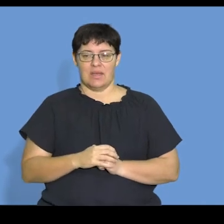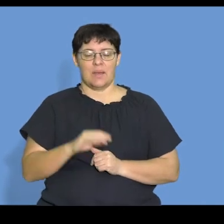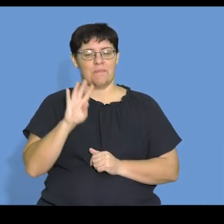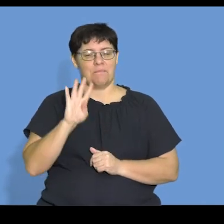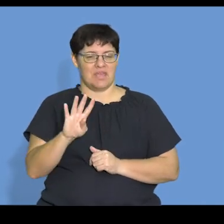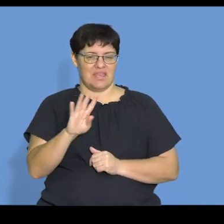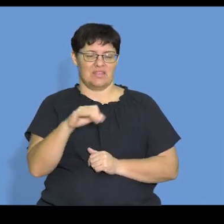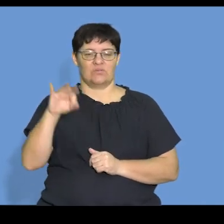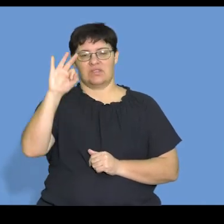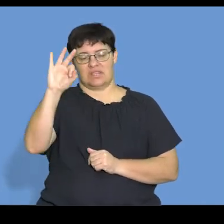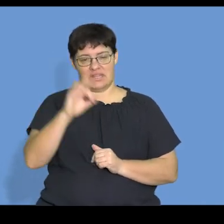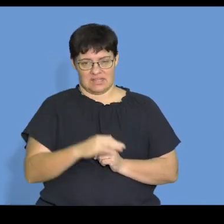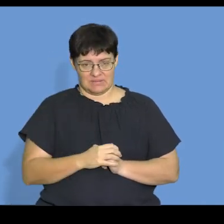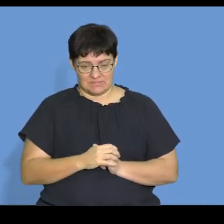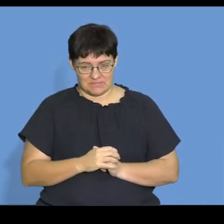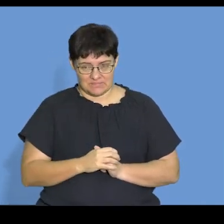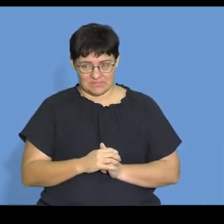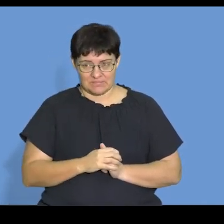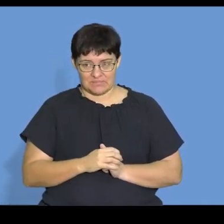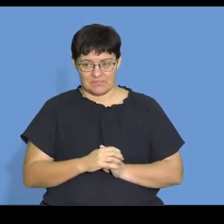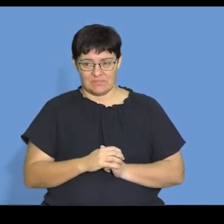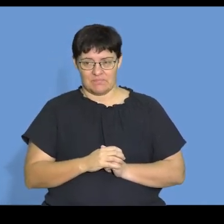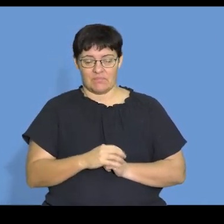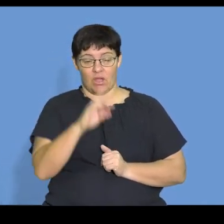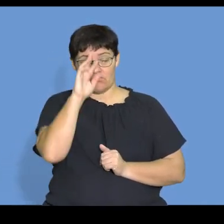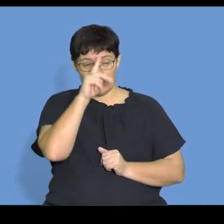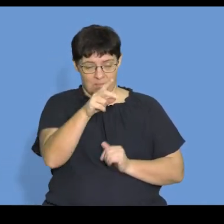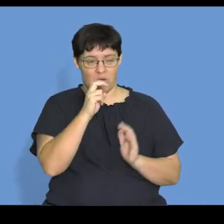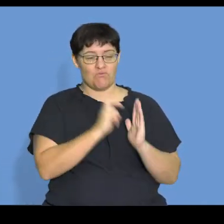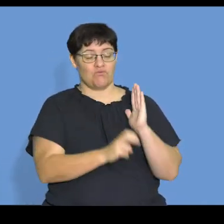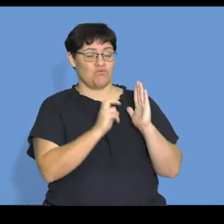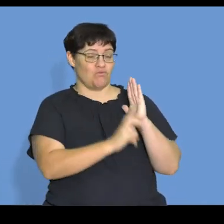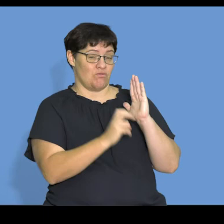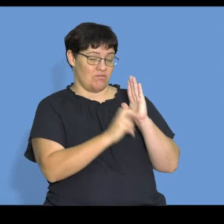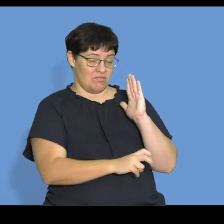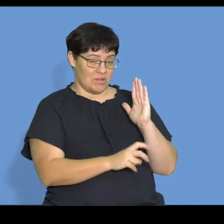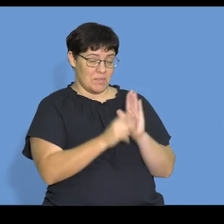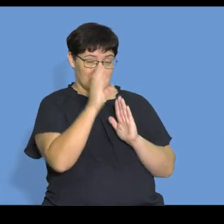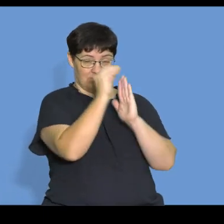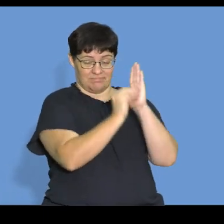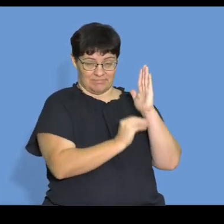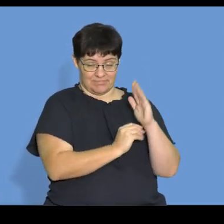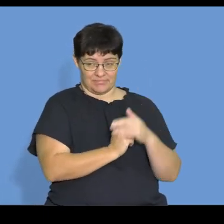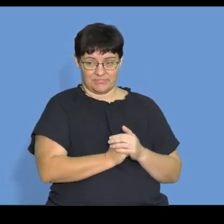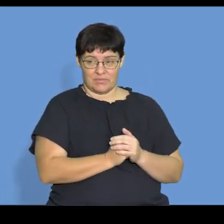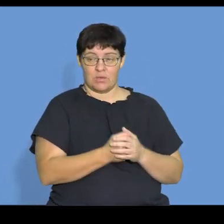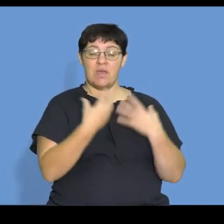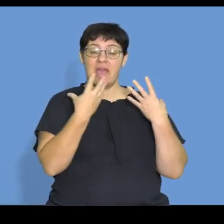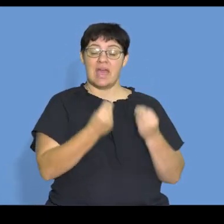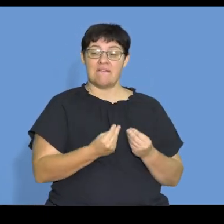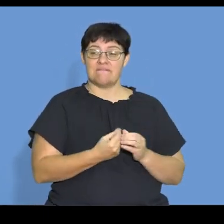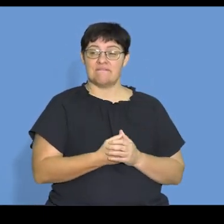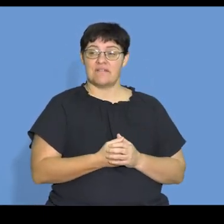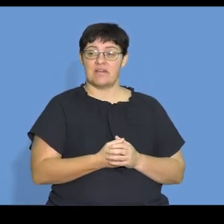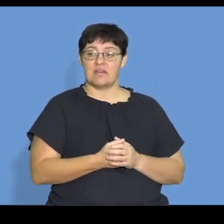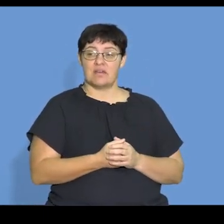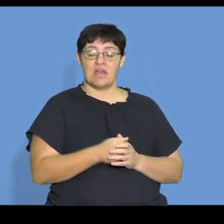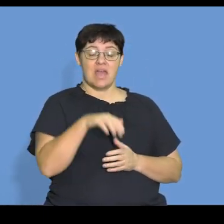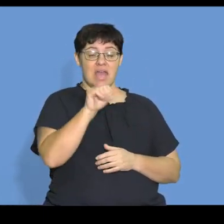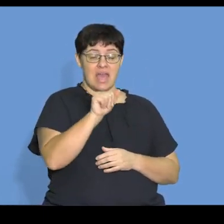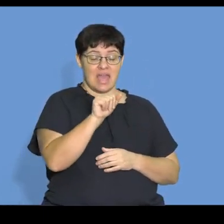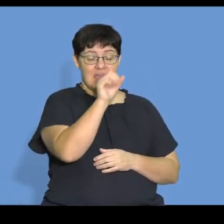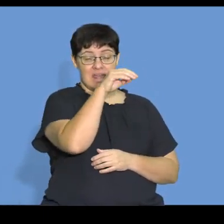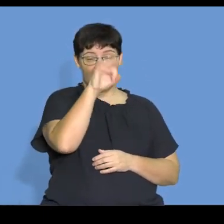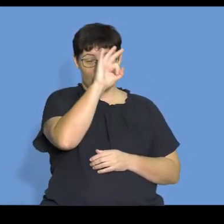be b to the exponent of 3. Remember the rule that I said you should write down. If I have a cubed minus